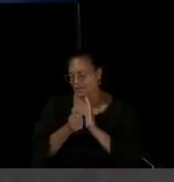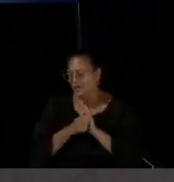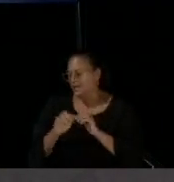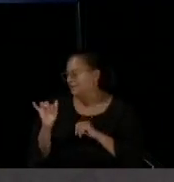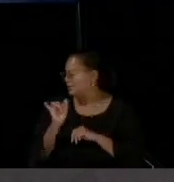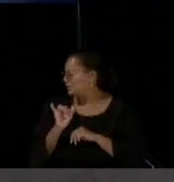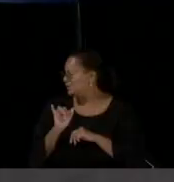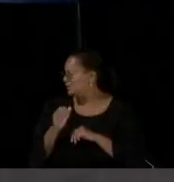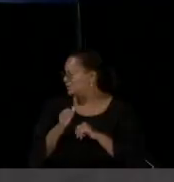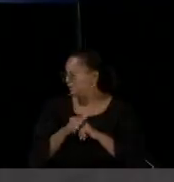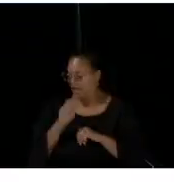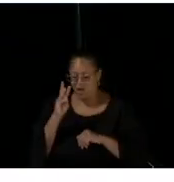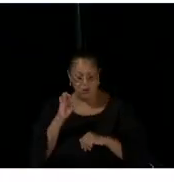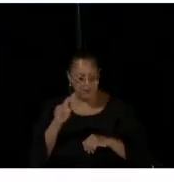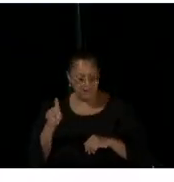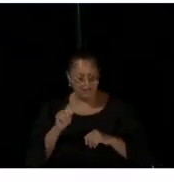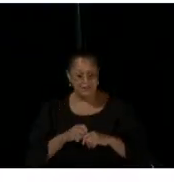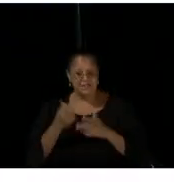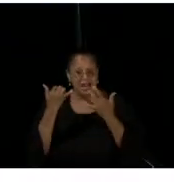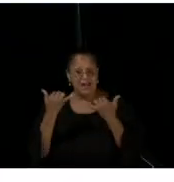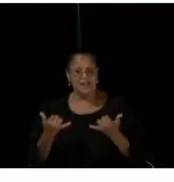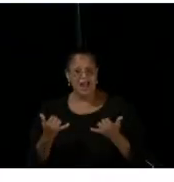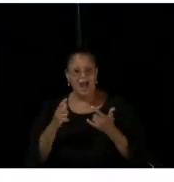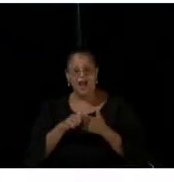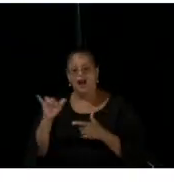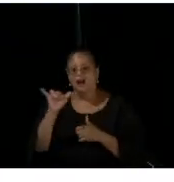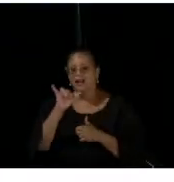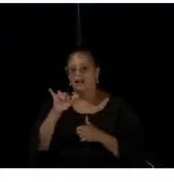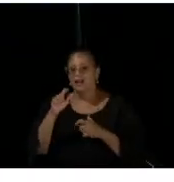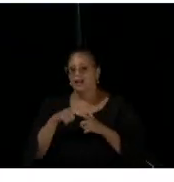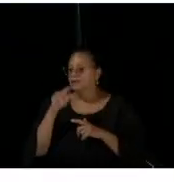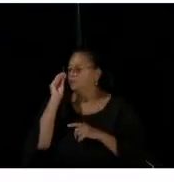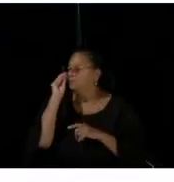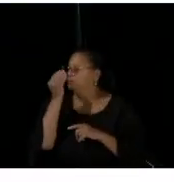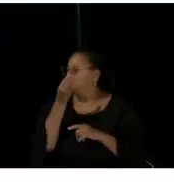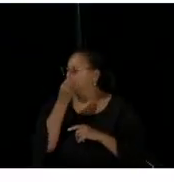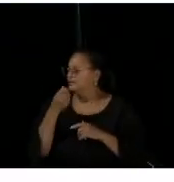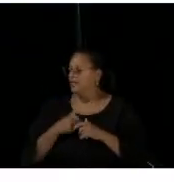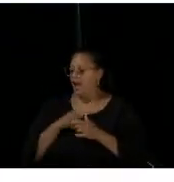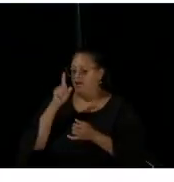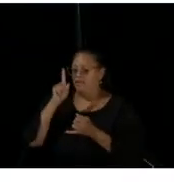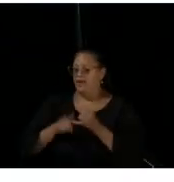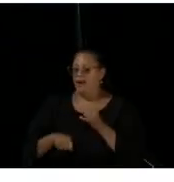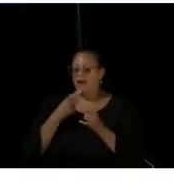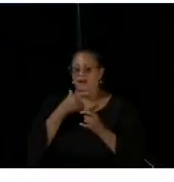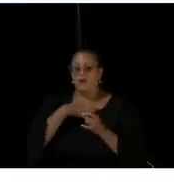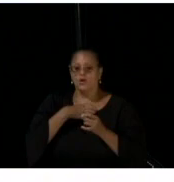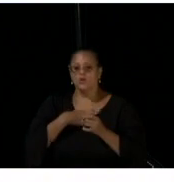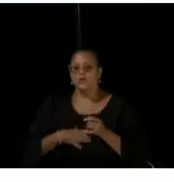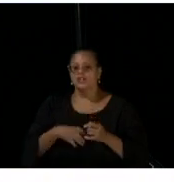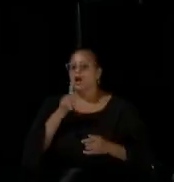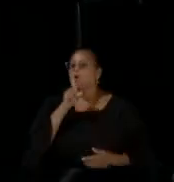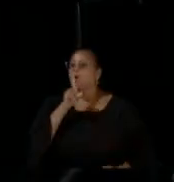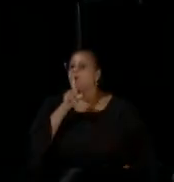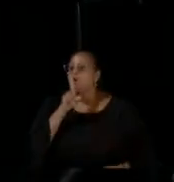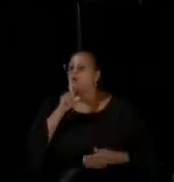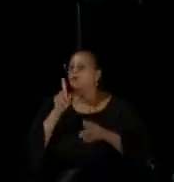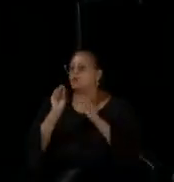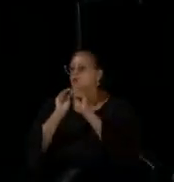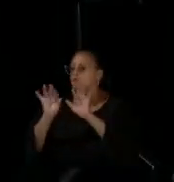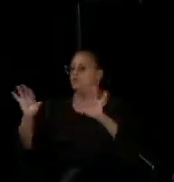weeds. And now, like the dandelion, they make their final wish for us to go out and be successful.